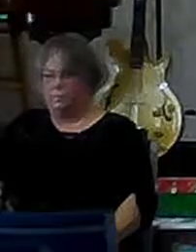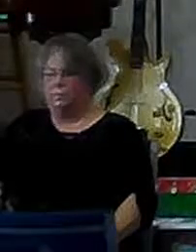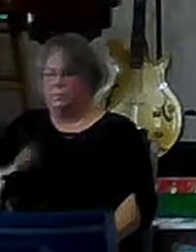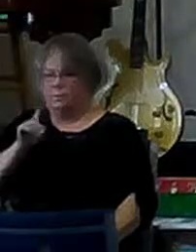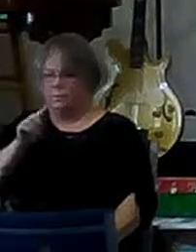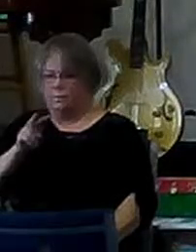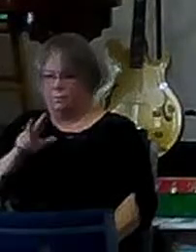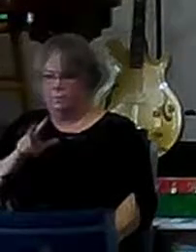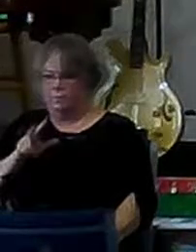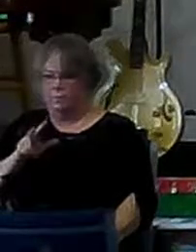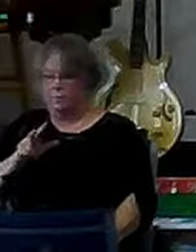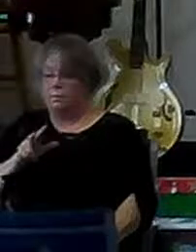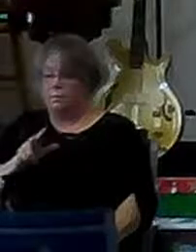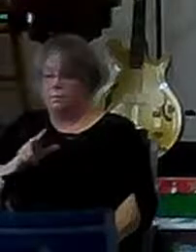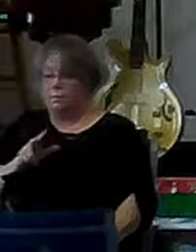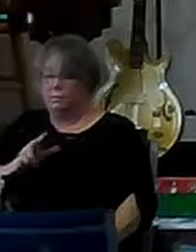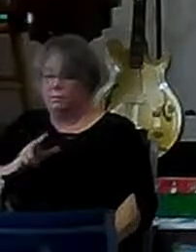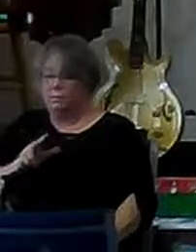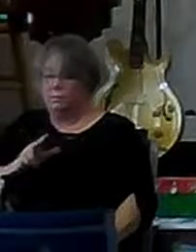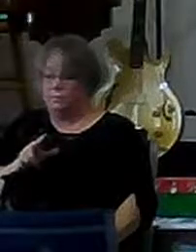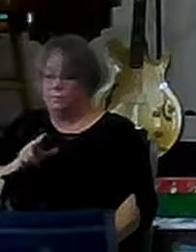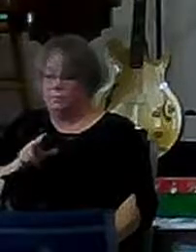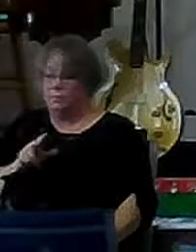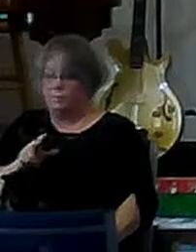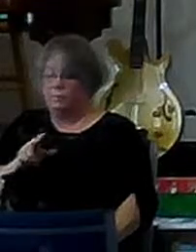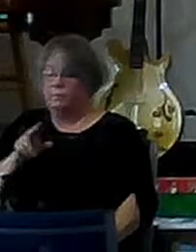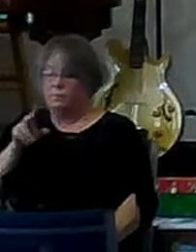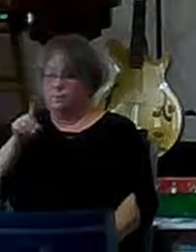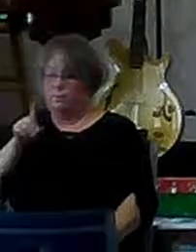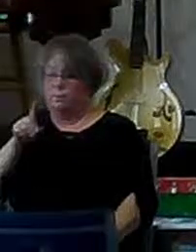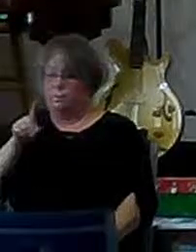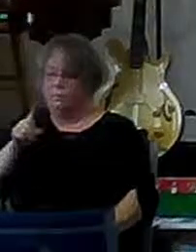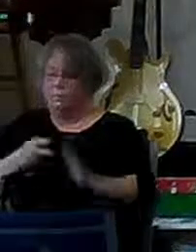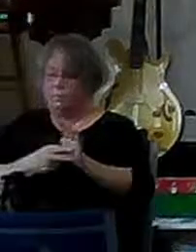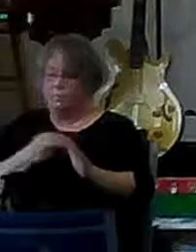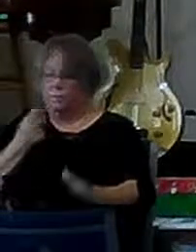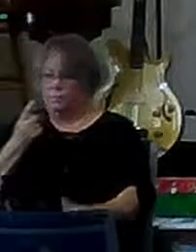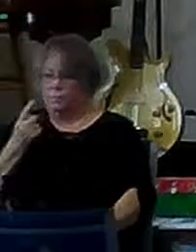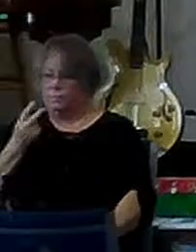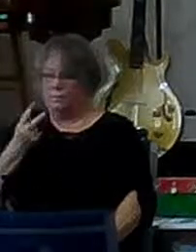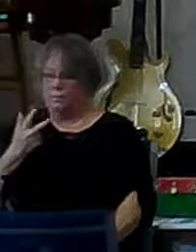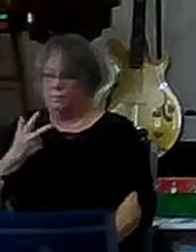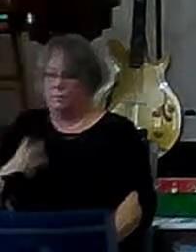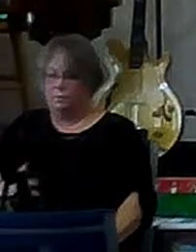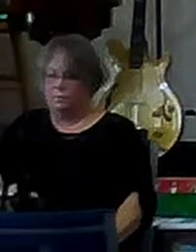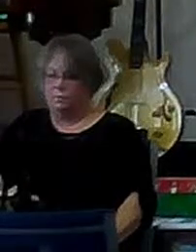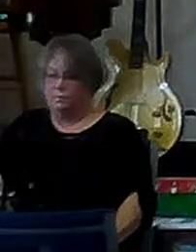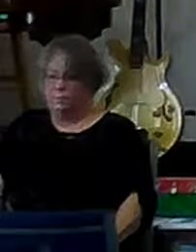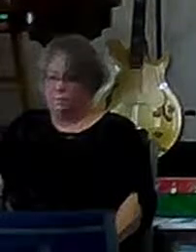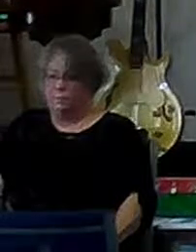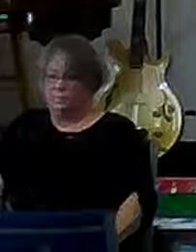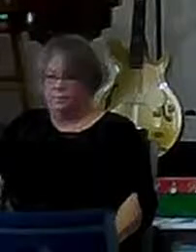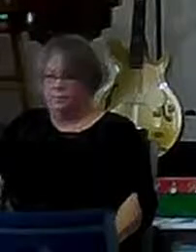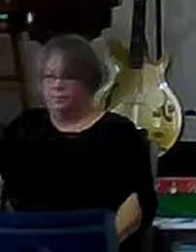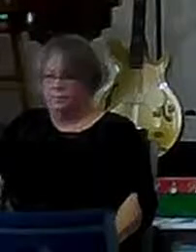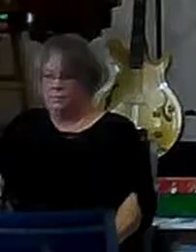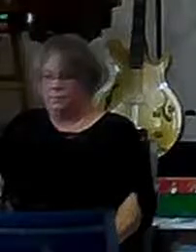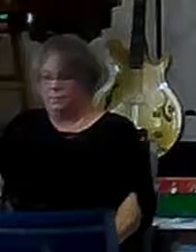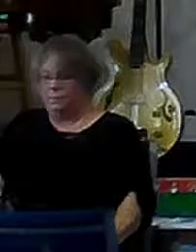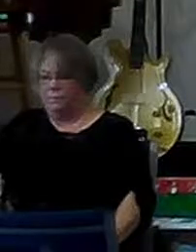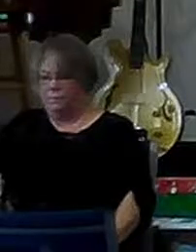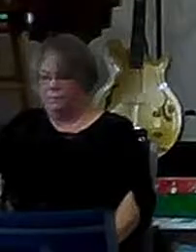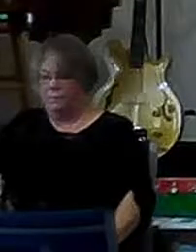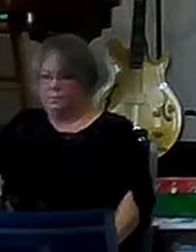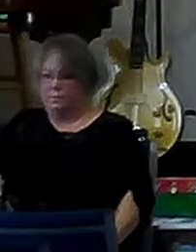Several times here, Paul mentions truth. I am not lying. This idea that I